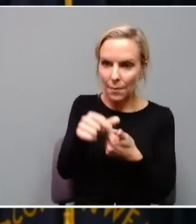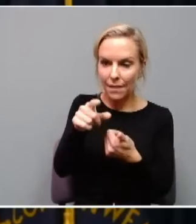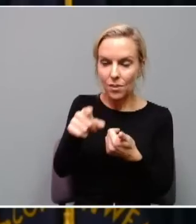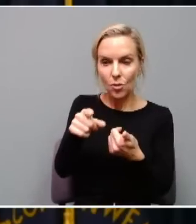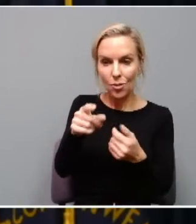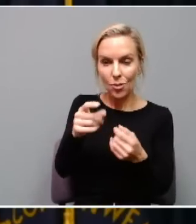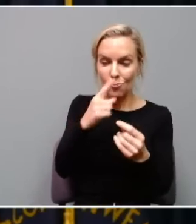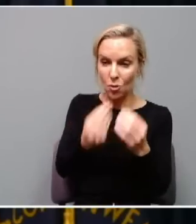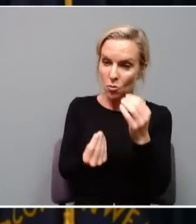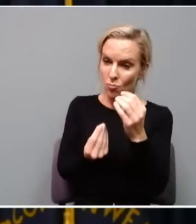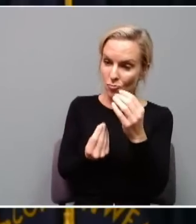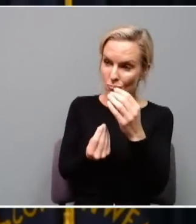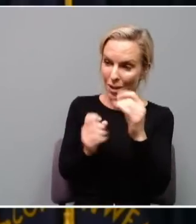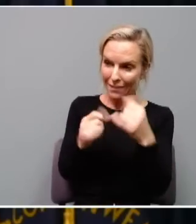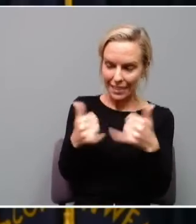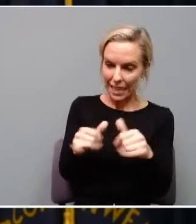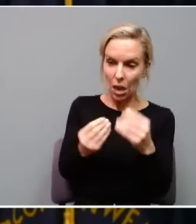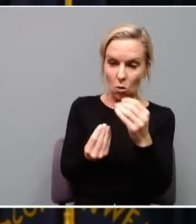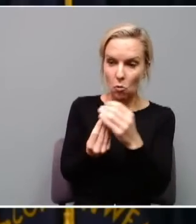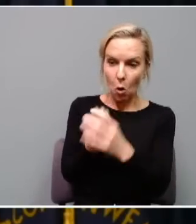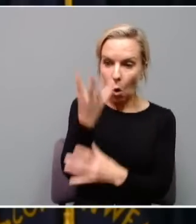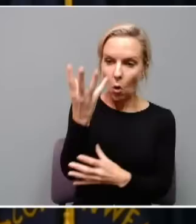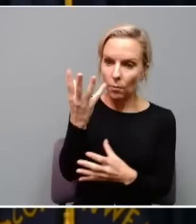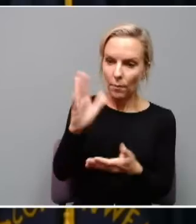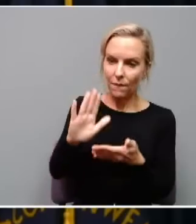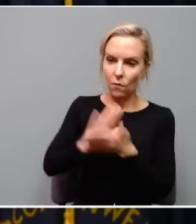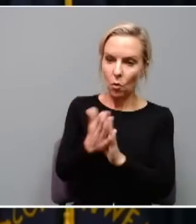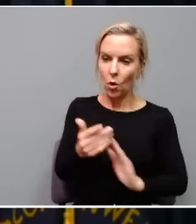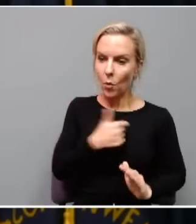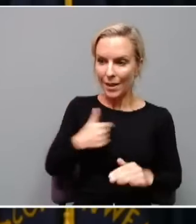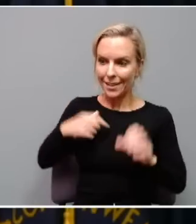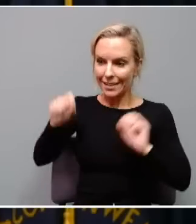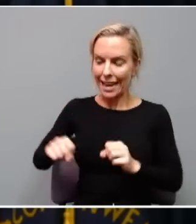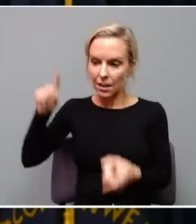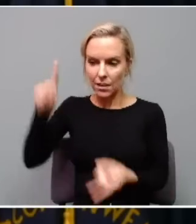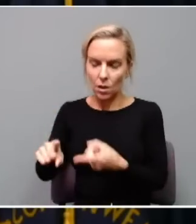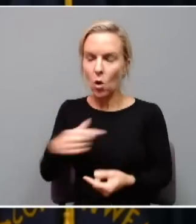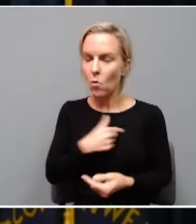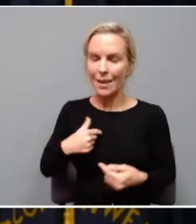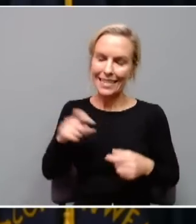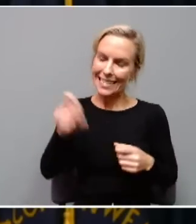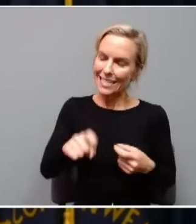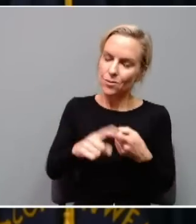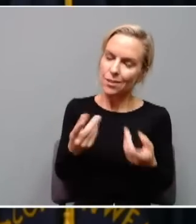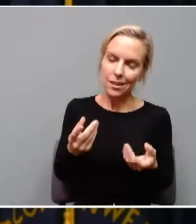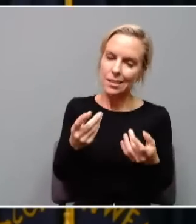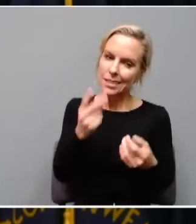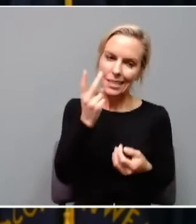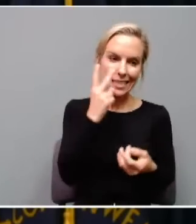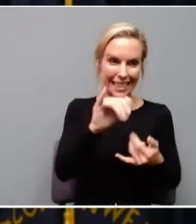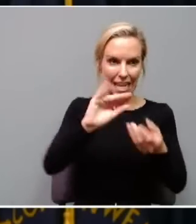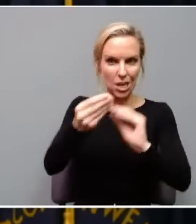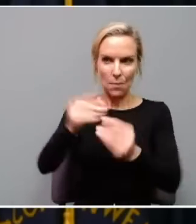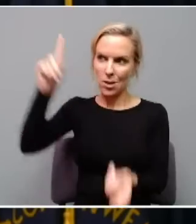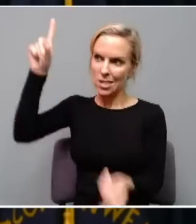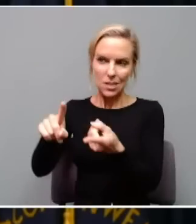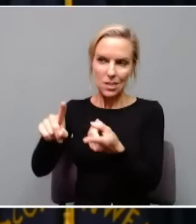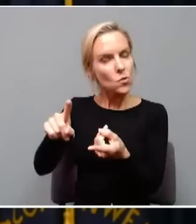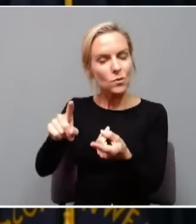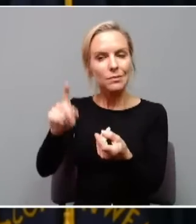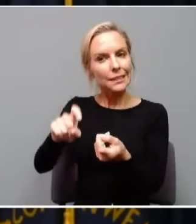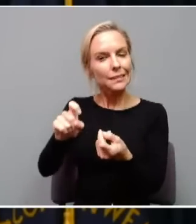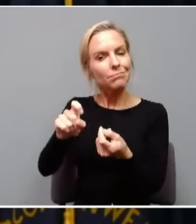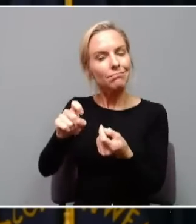start shrinking, but we really need to start shrinking a whole lot faster. Tom? Thank you,